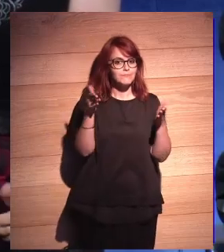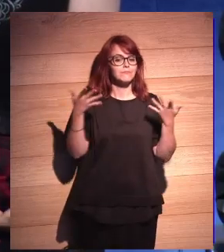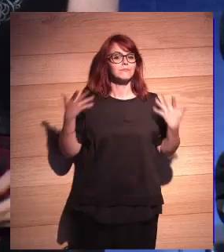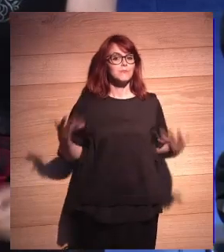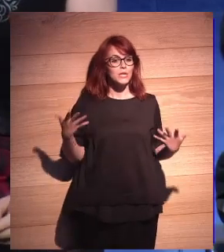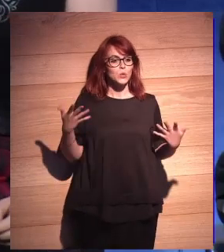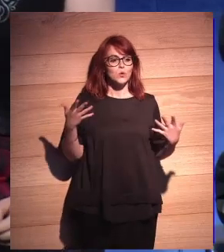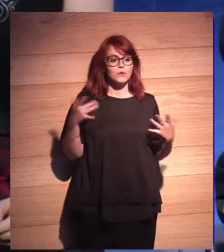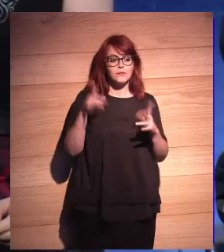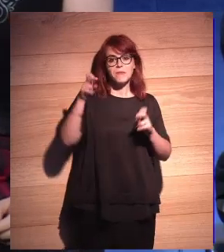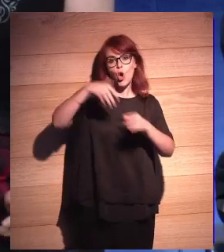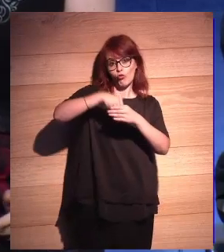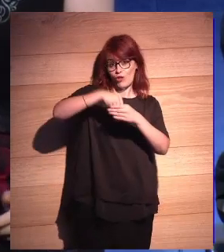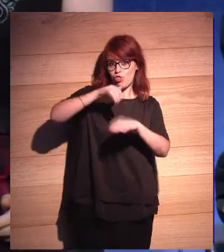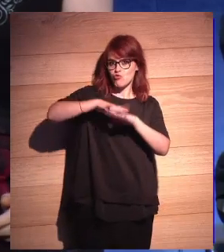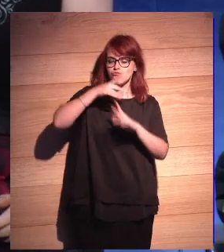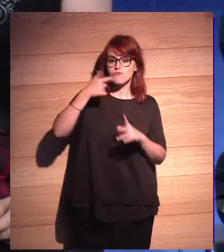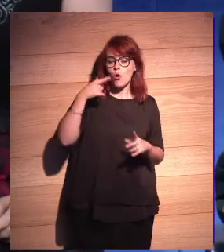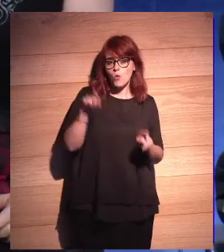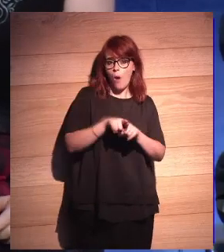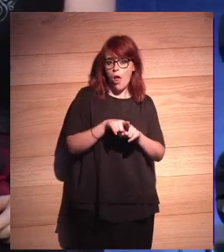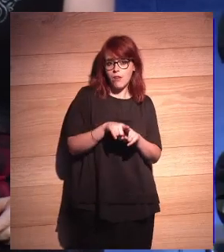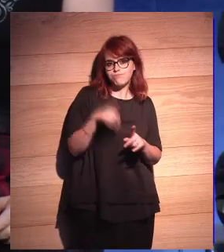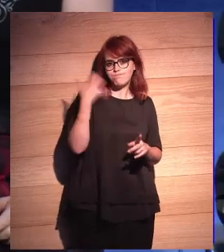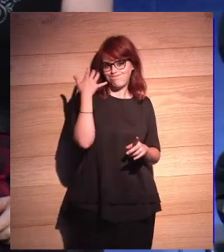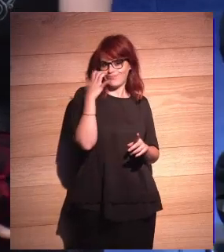virtual reality experience. But I also